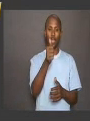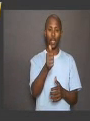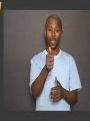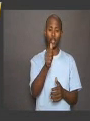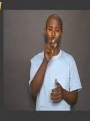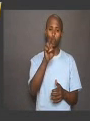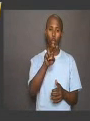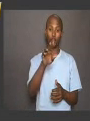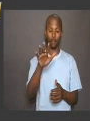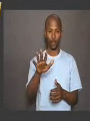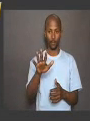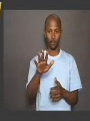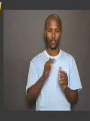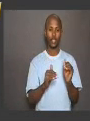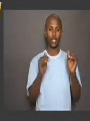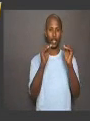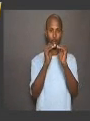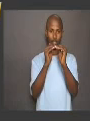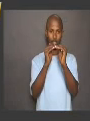A25 equals